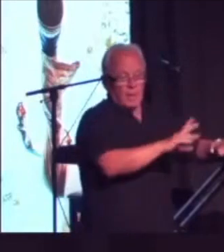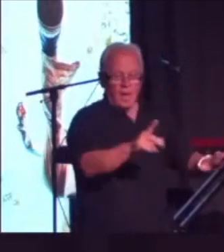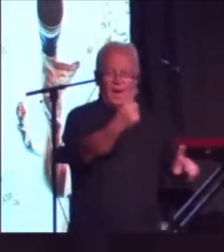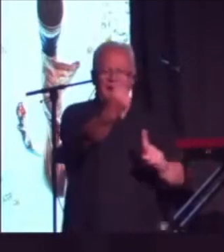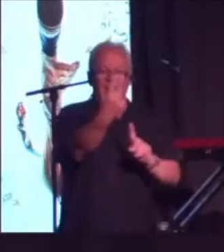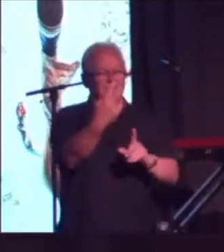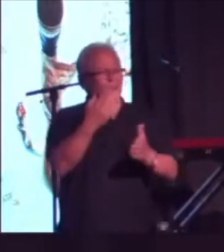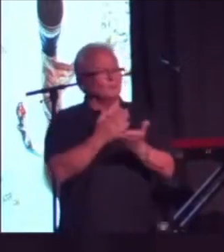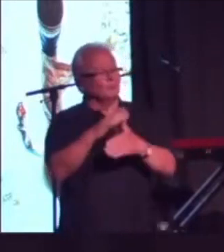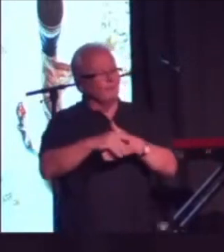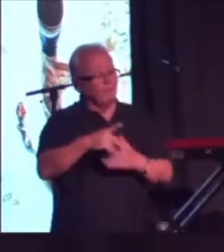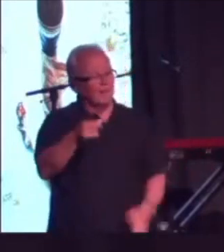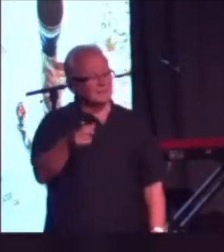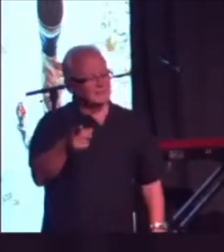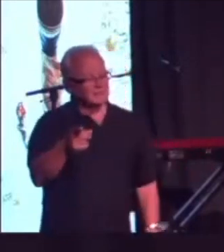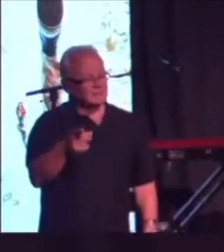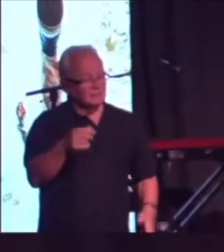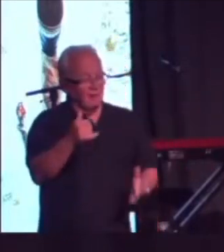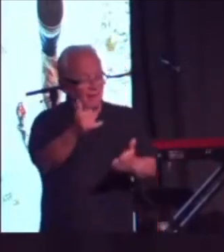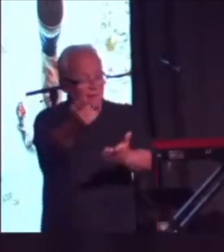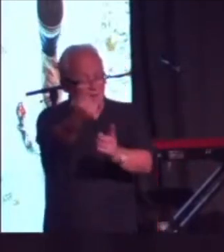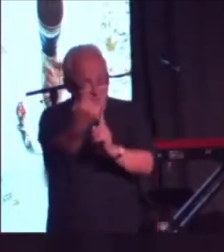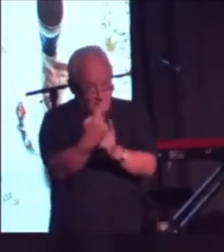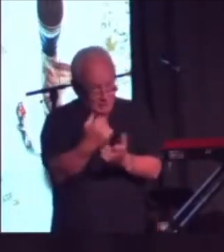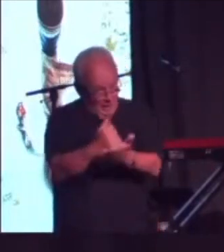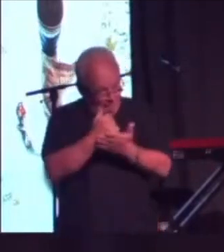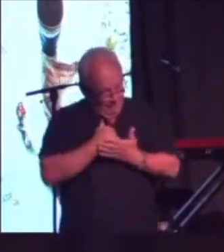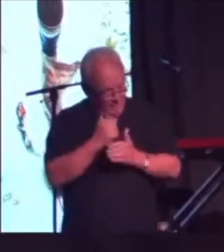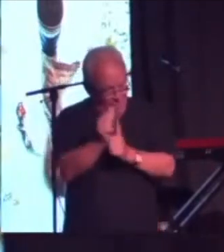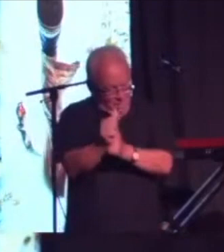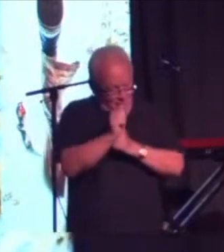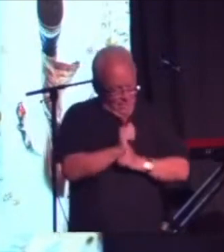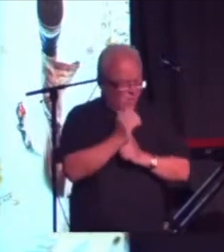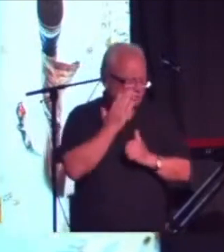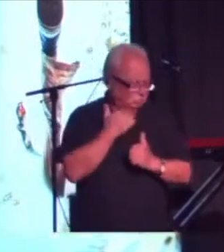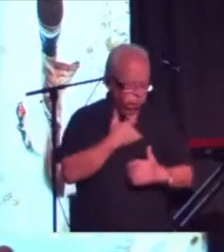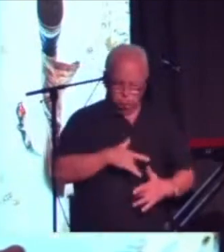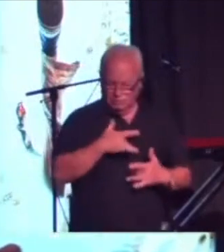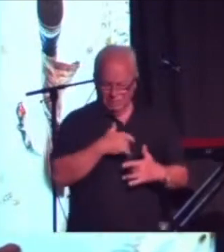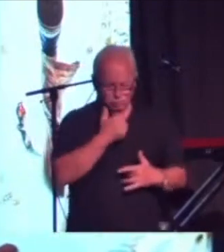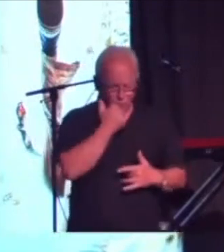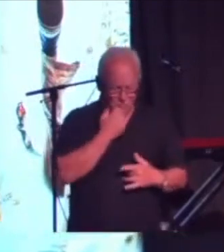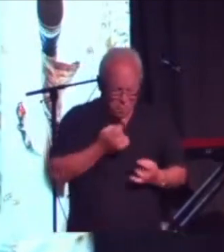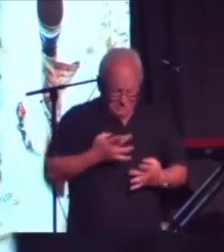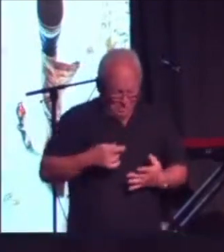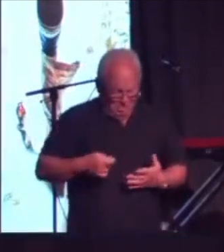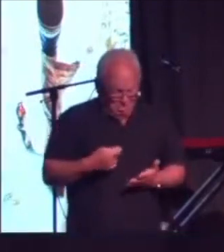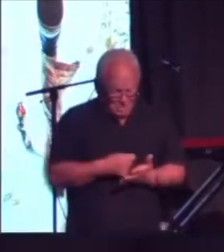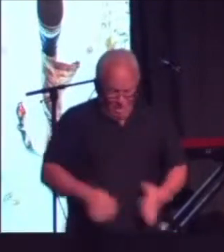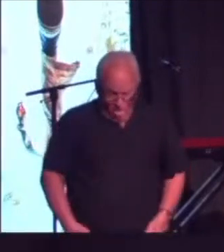that? A friend is one who comes in when the whole world, when everything's went wrong, when you're stuck in the pig pen, the money's run out,